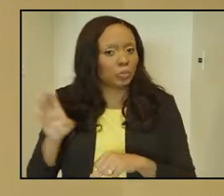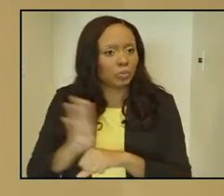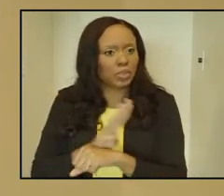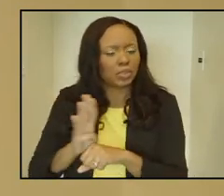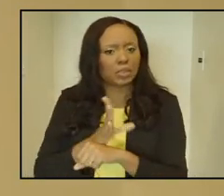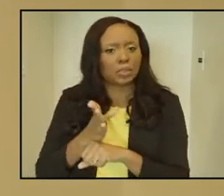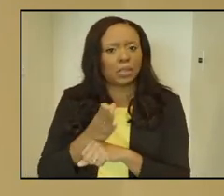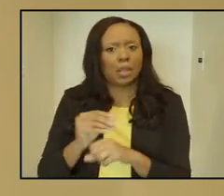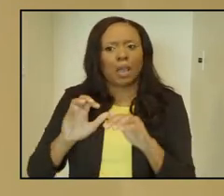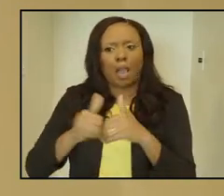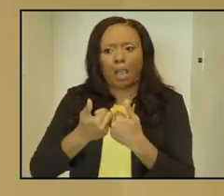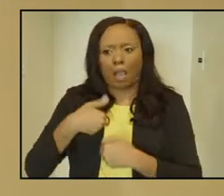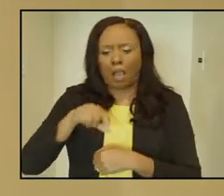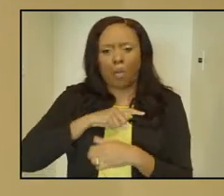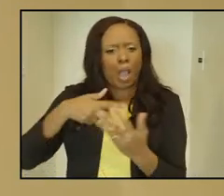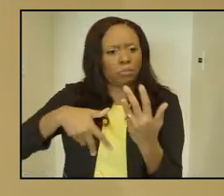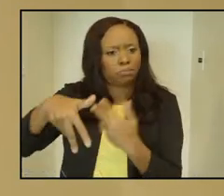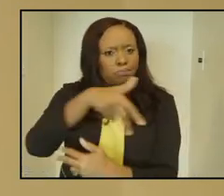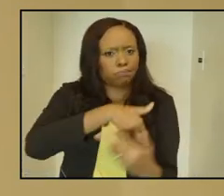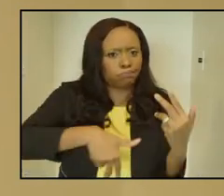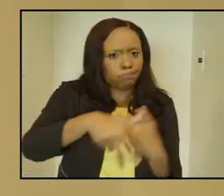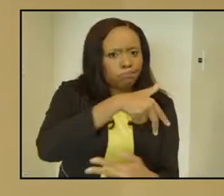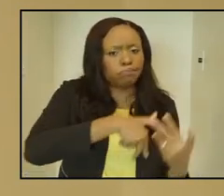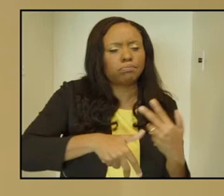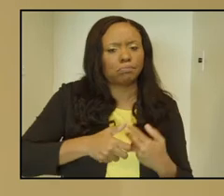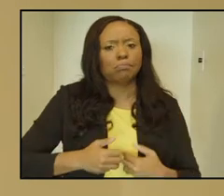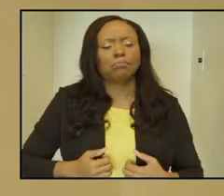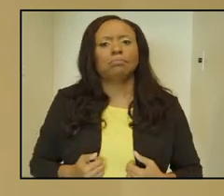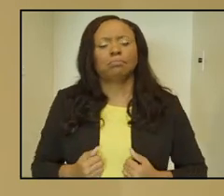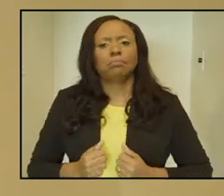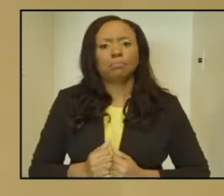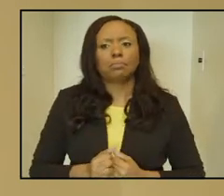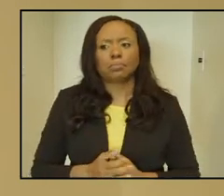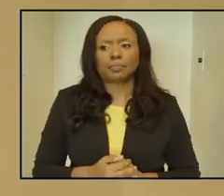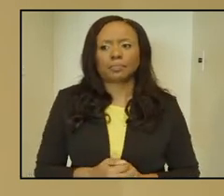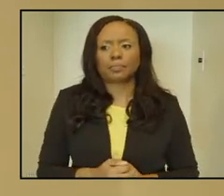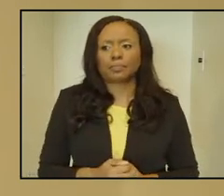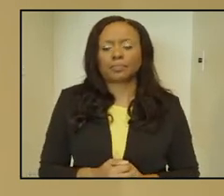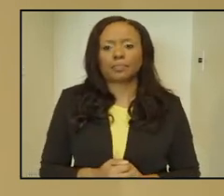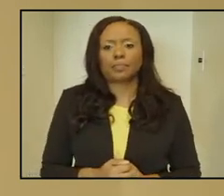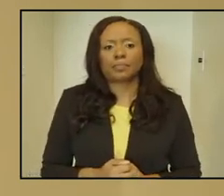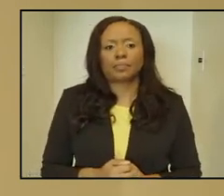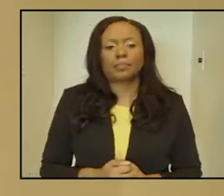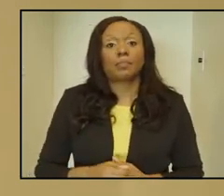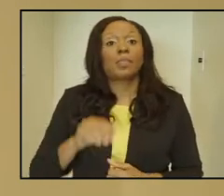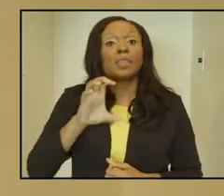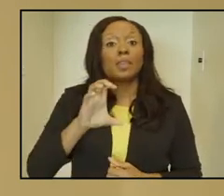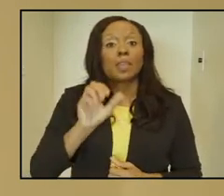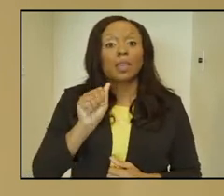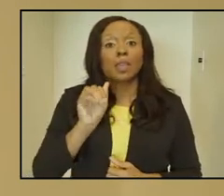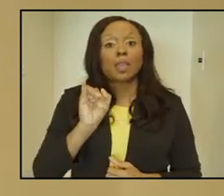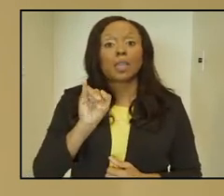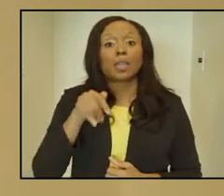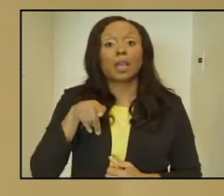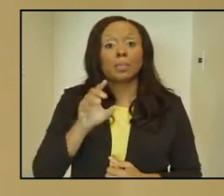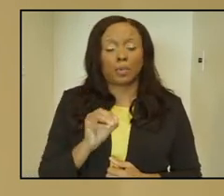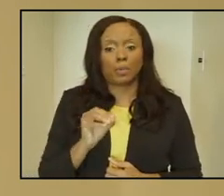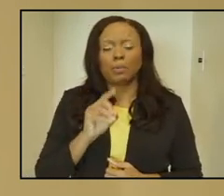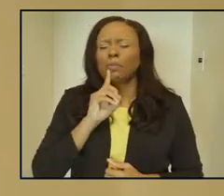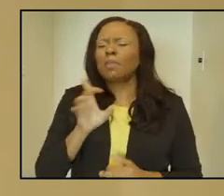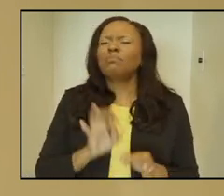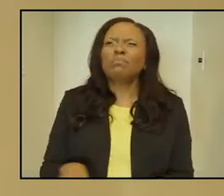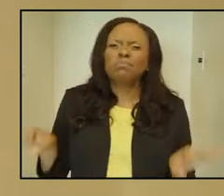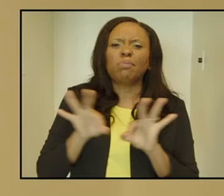and citizen-to-state interactions. CAIPO, as a critical government department, must be on the